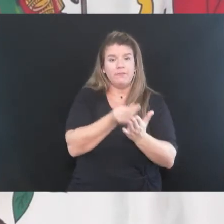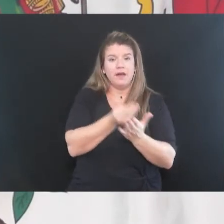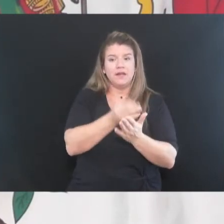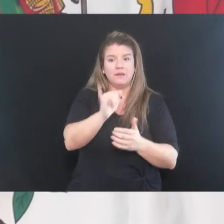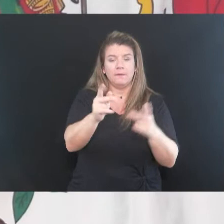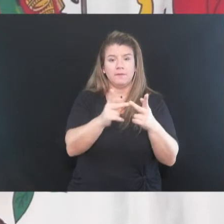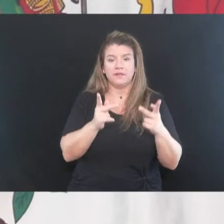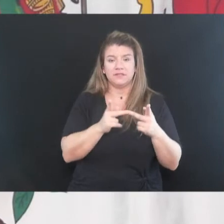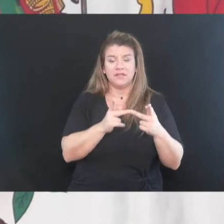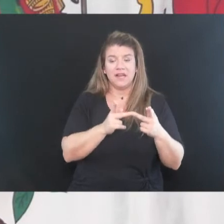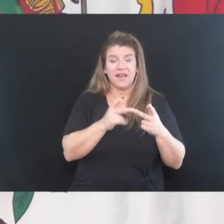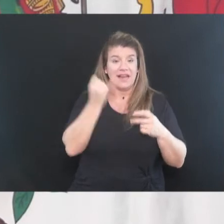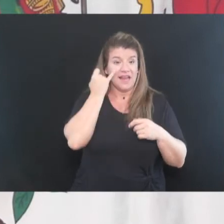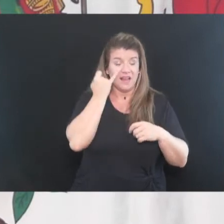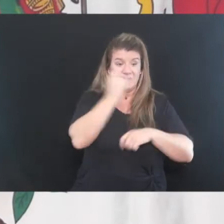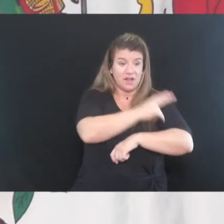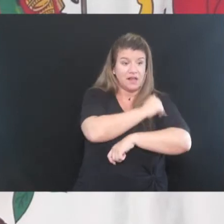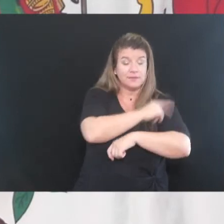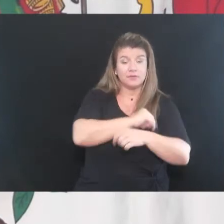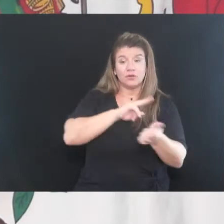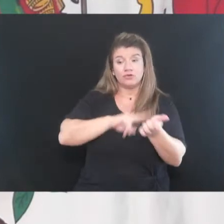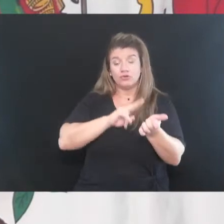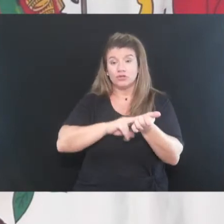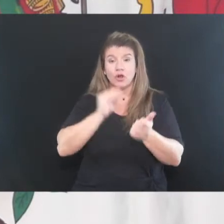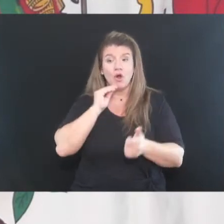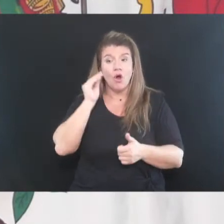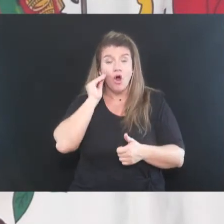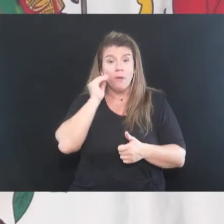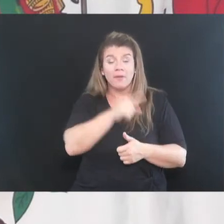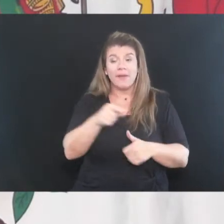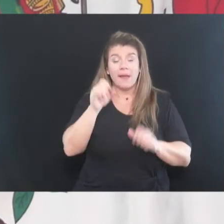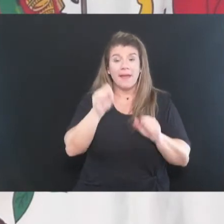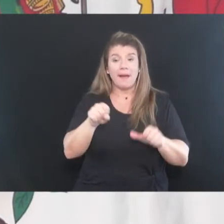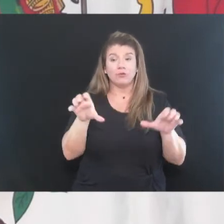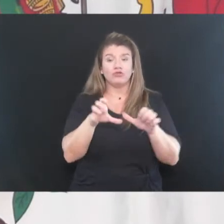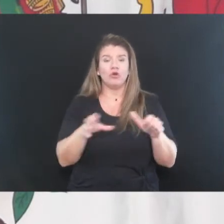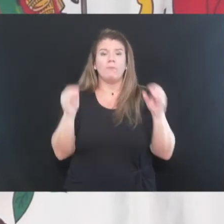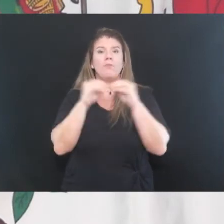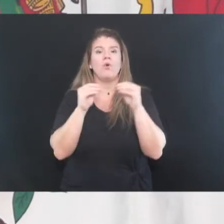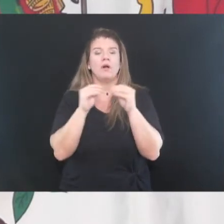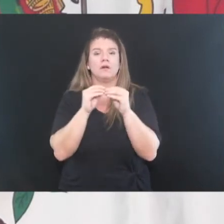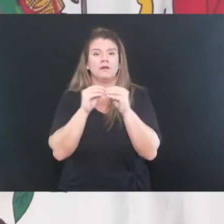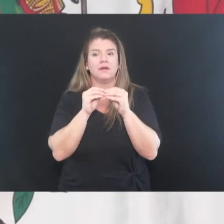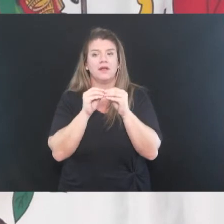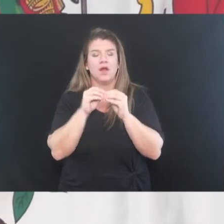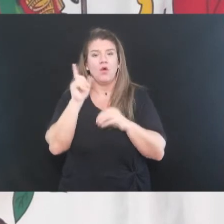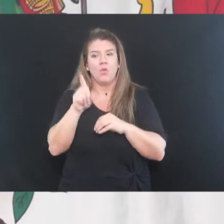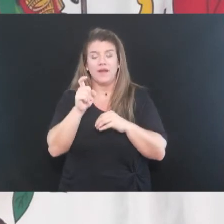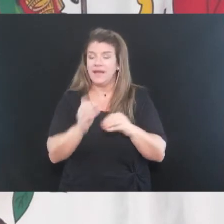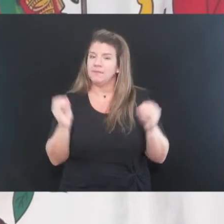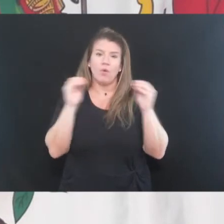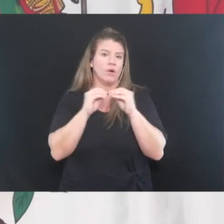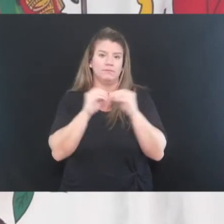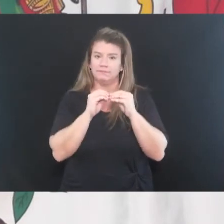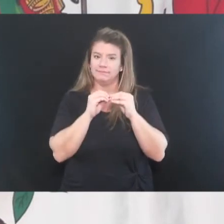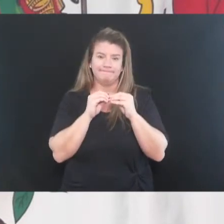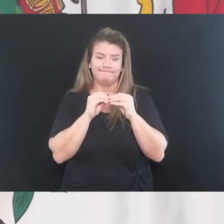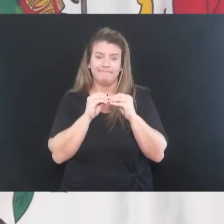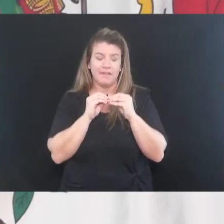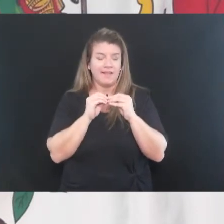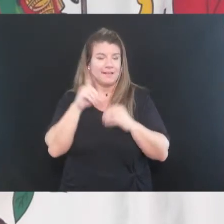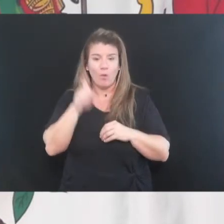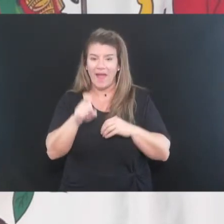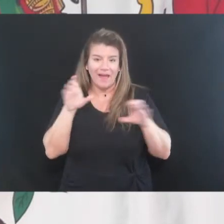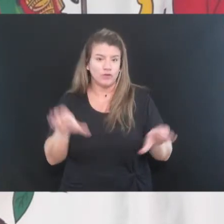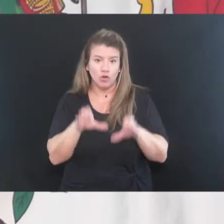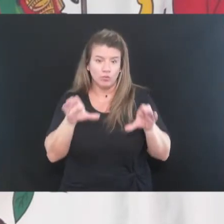whether it be our hospitals or nursing homes, to be able to prop them up at this time when we need them more than anything. That's what we got to